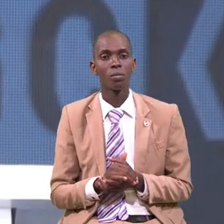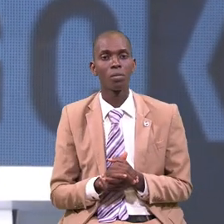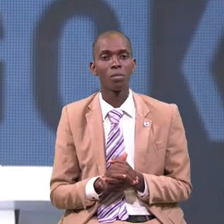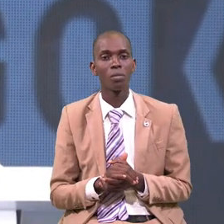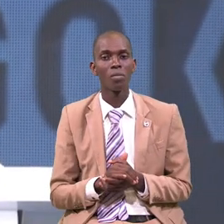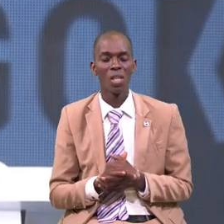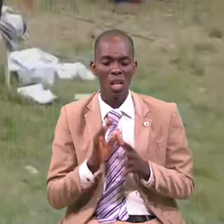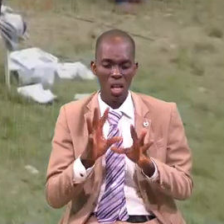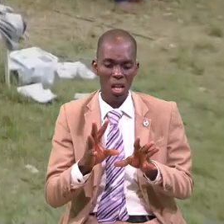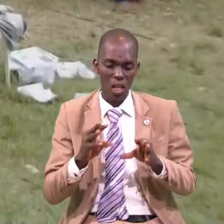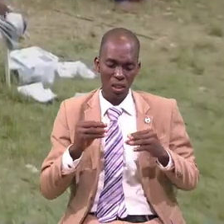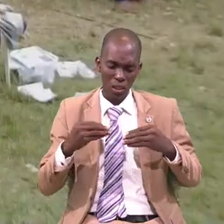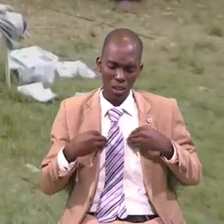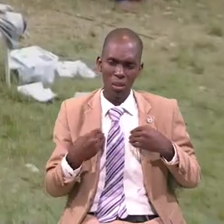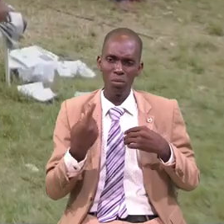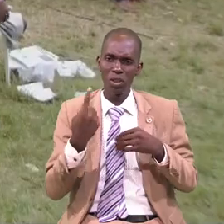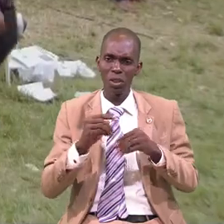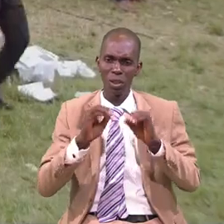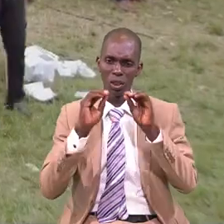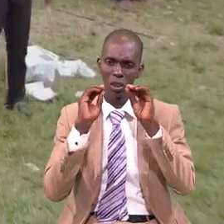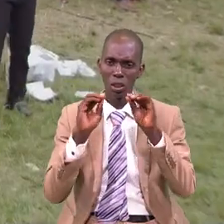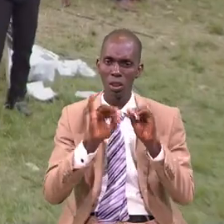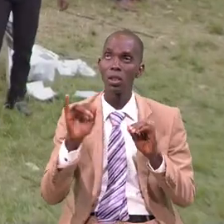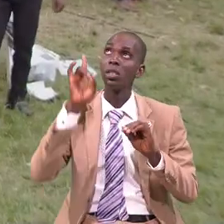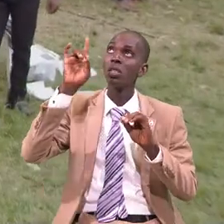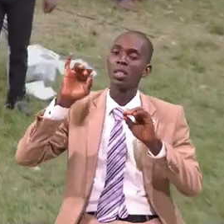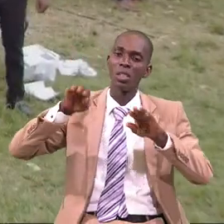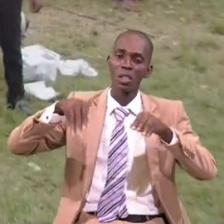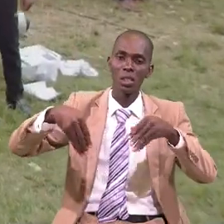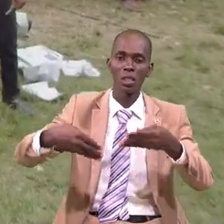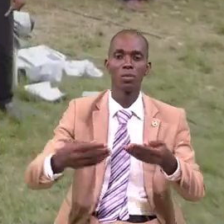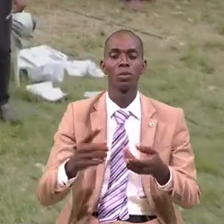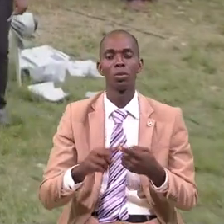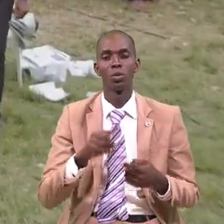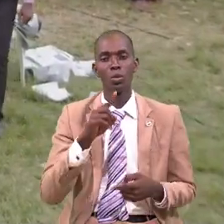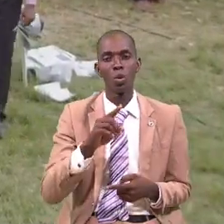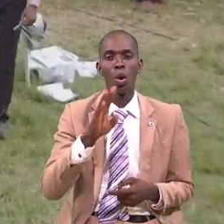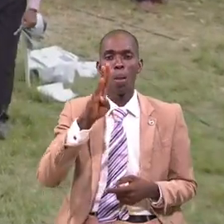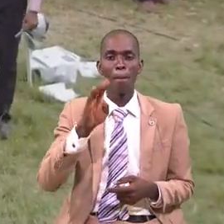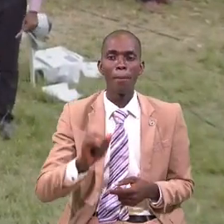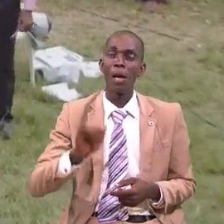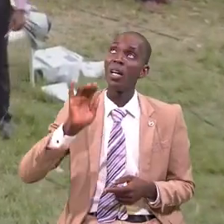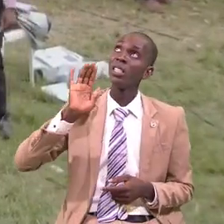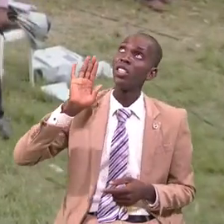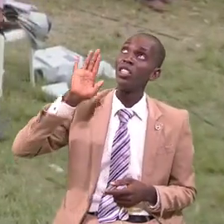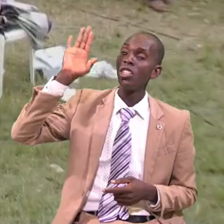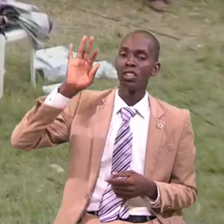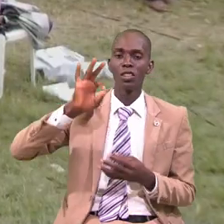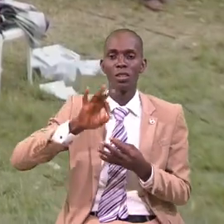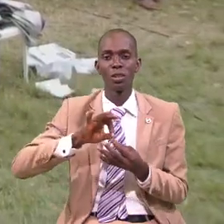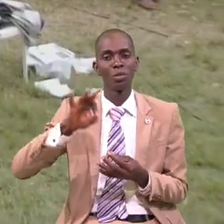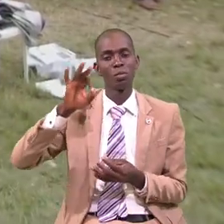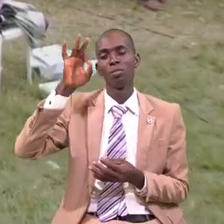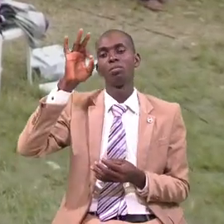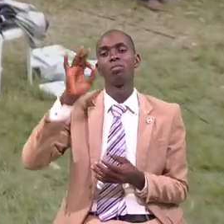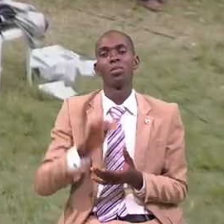Accept the message He has given by His Spirit. Don't judge